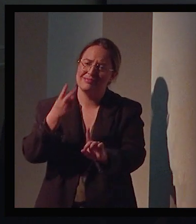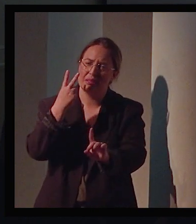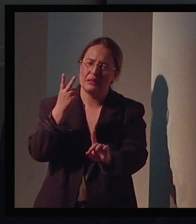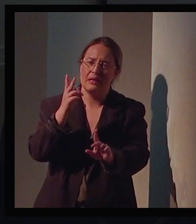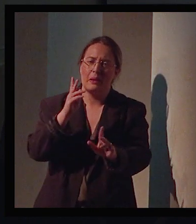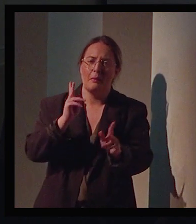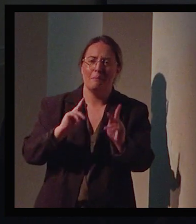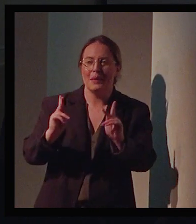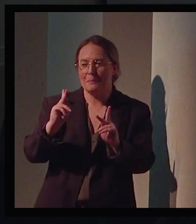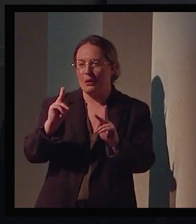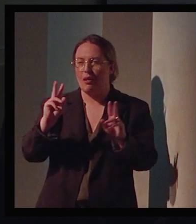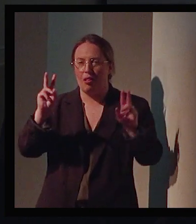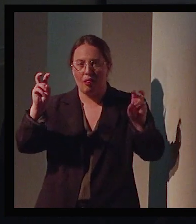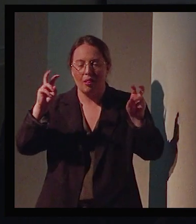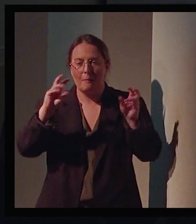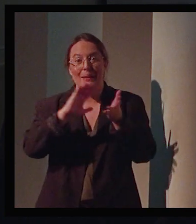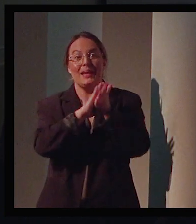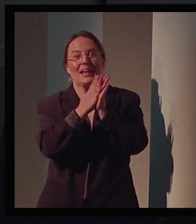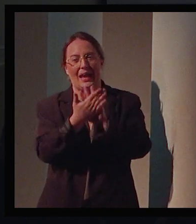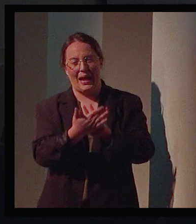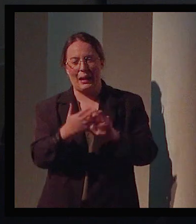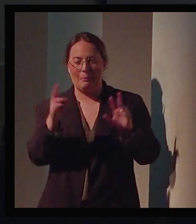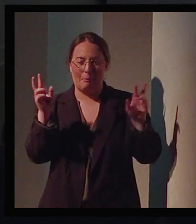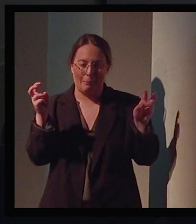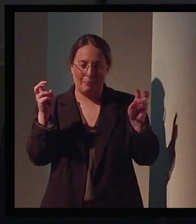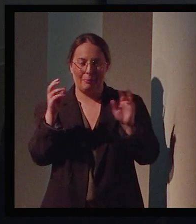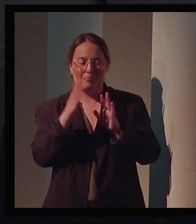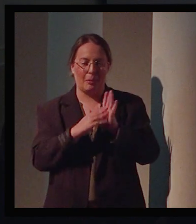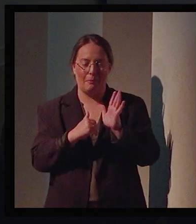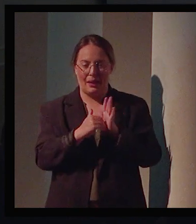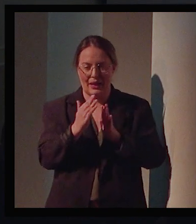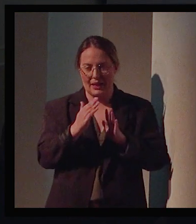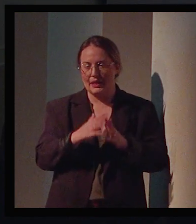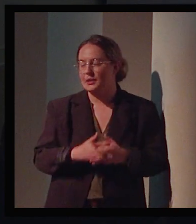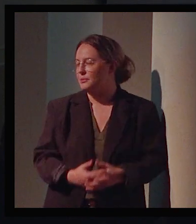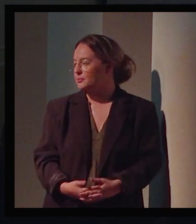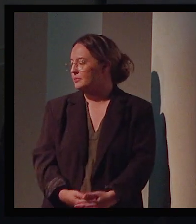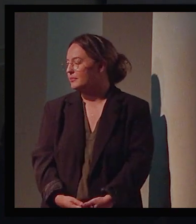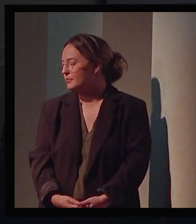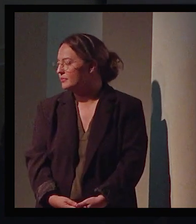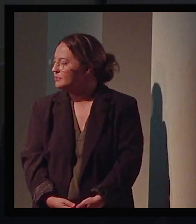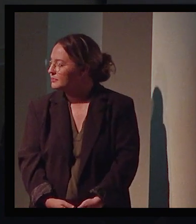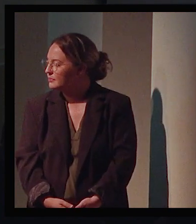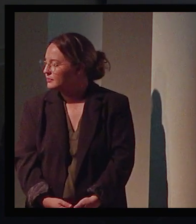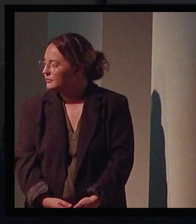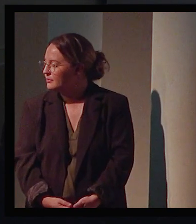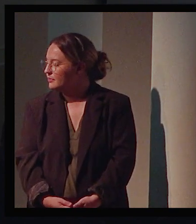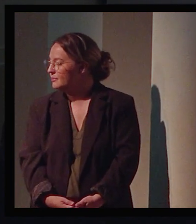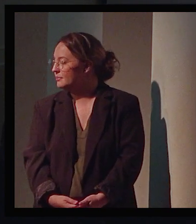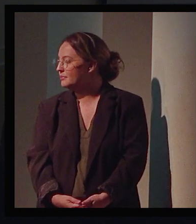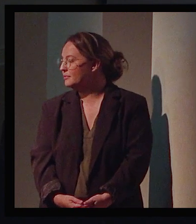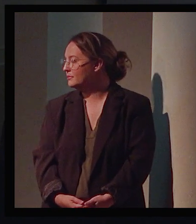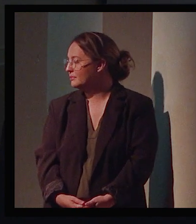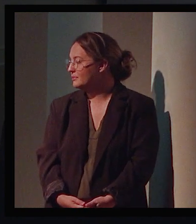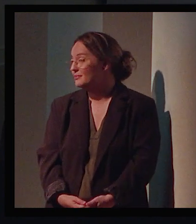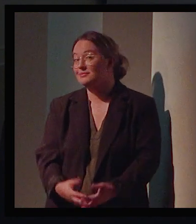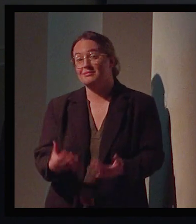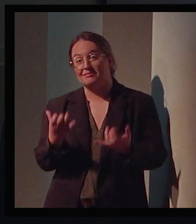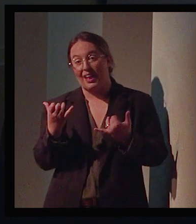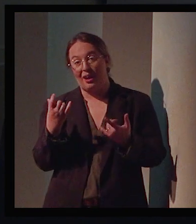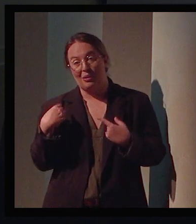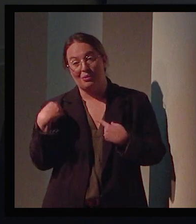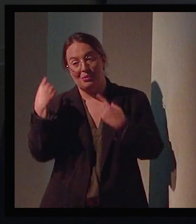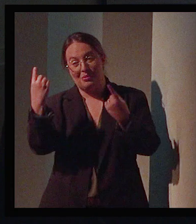itself. And perhaps nowhere was the new radical handling of paint more evident than in works now